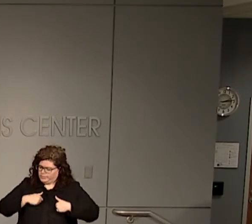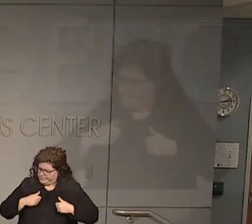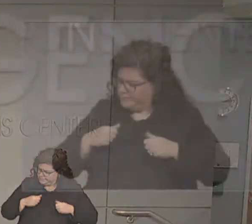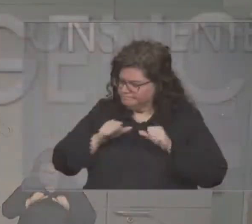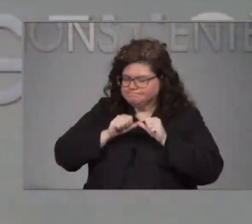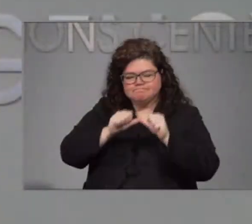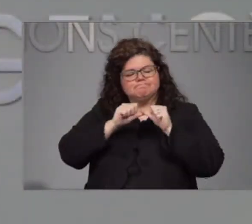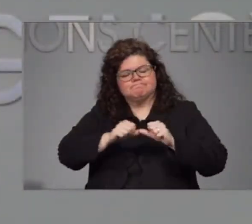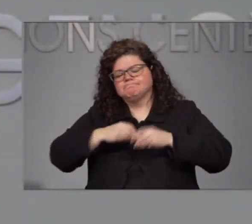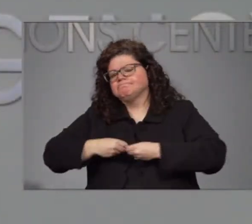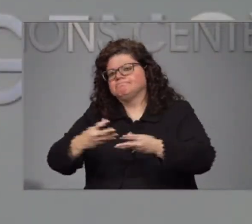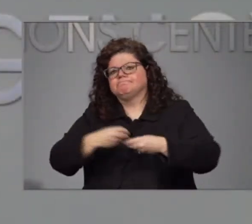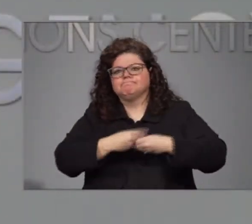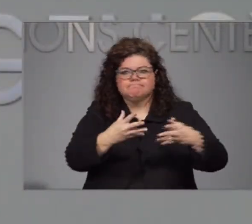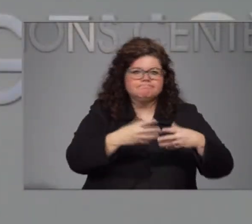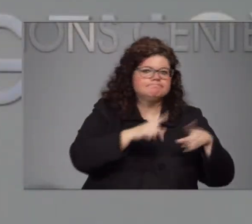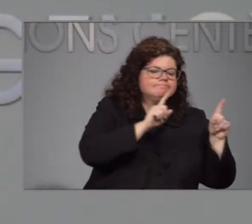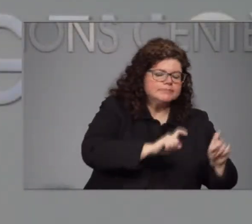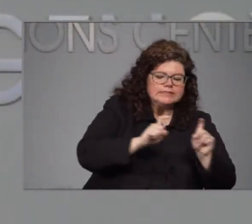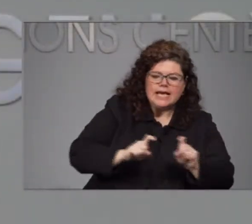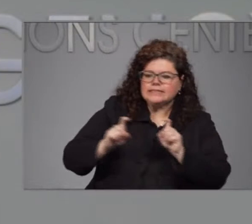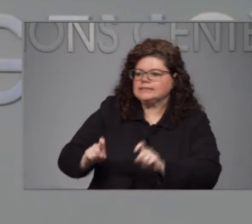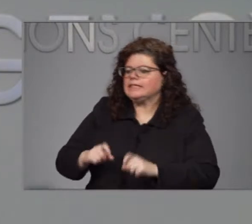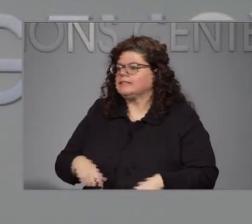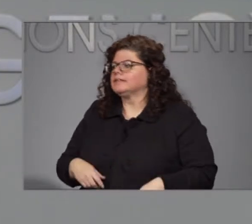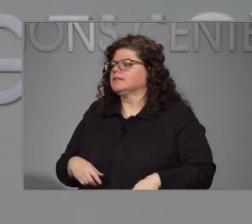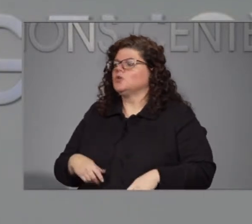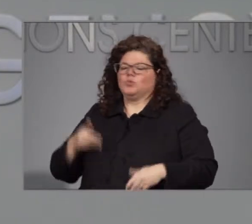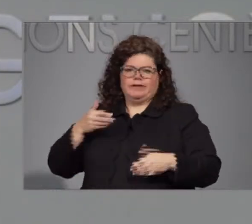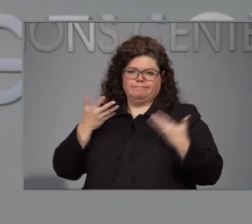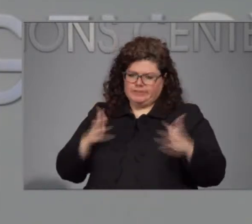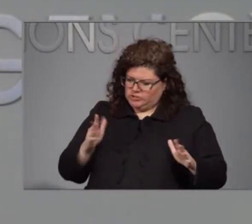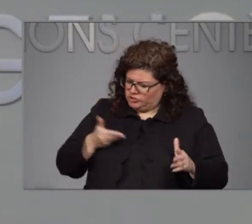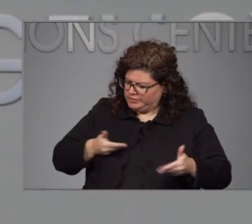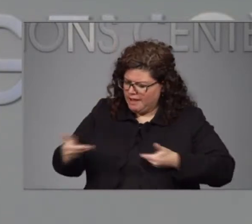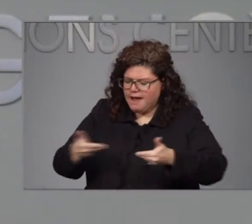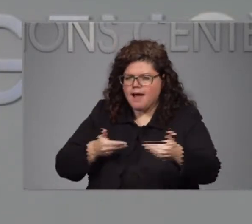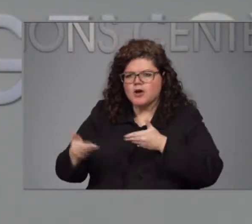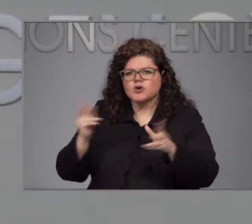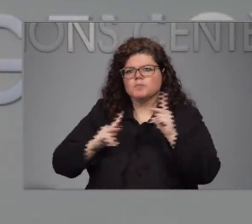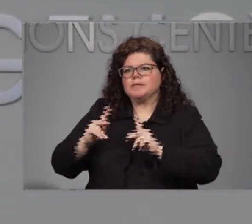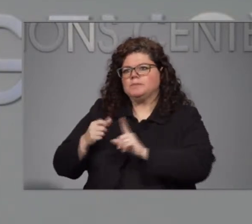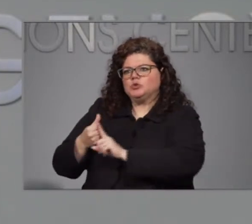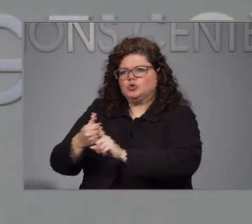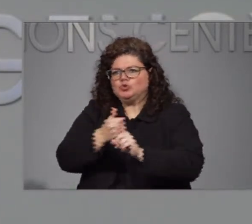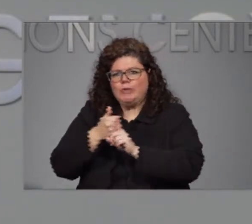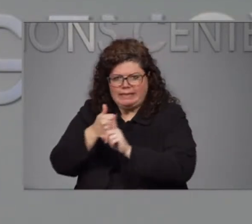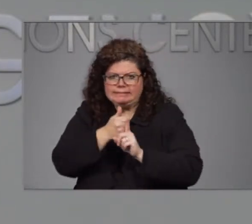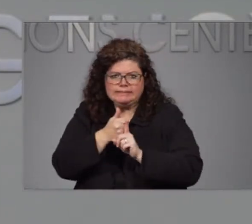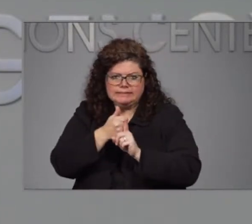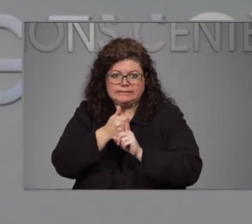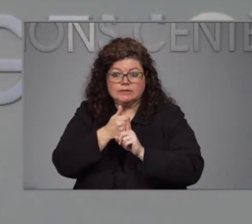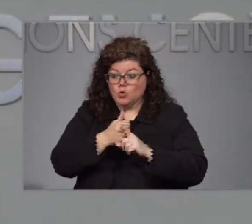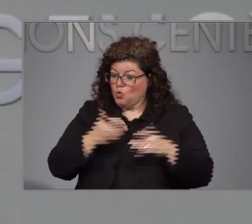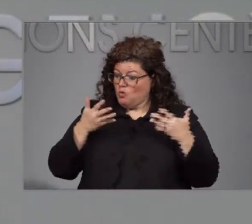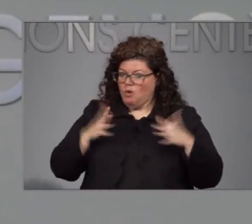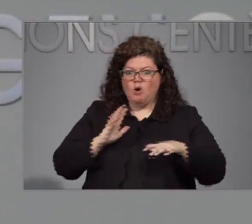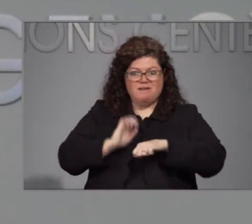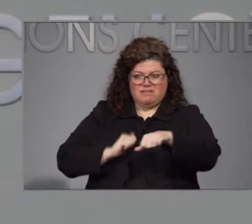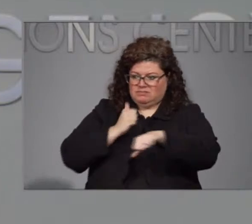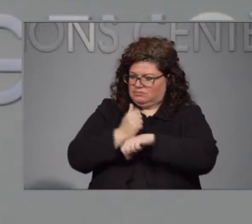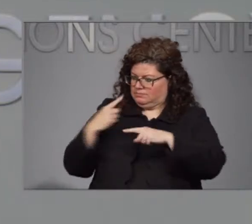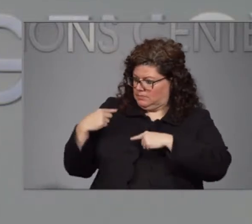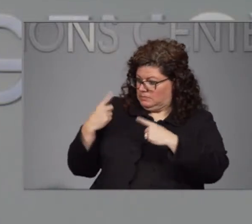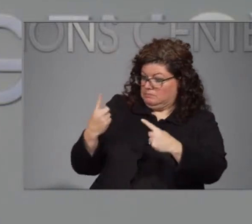tracing infrastructure. Because we were aggressive and took early action, we bought ourselves valuable time to build